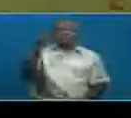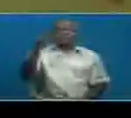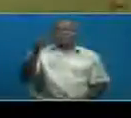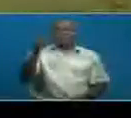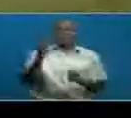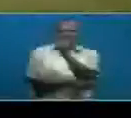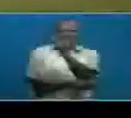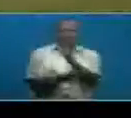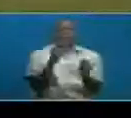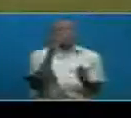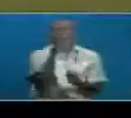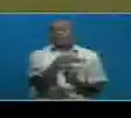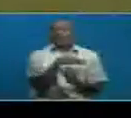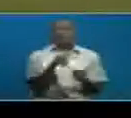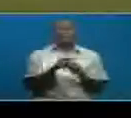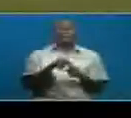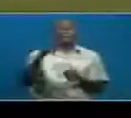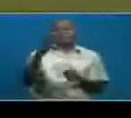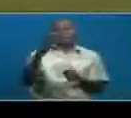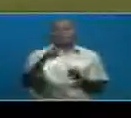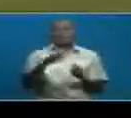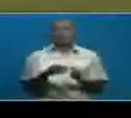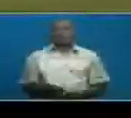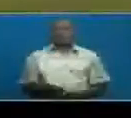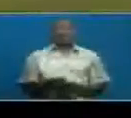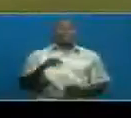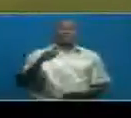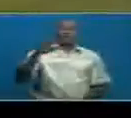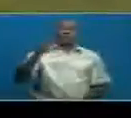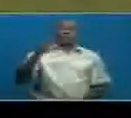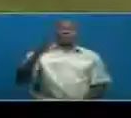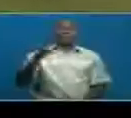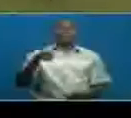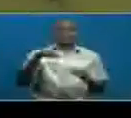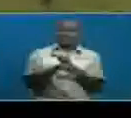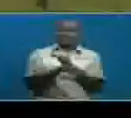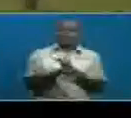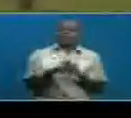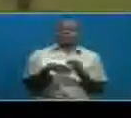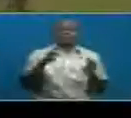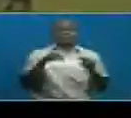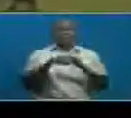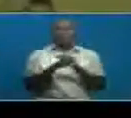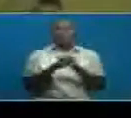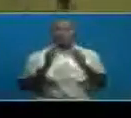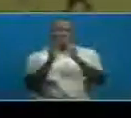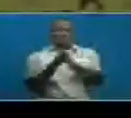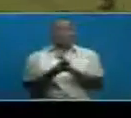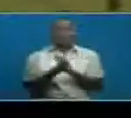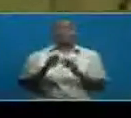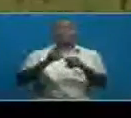a dangerous tackle on Pascal Findunu in the 45th minute. Ibrahima Traore scored from the ensuing free